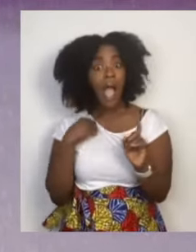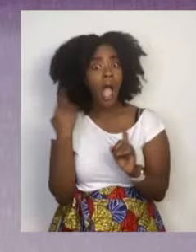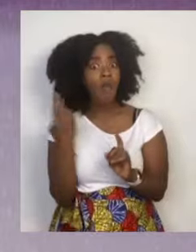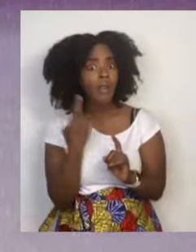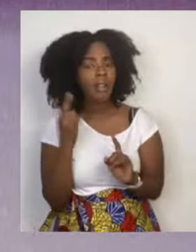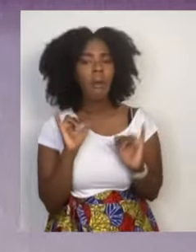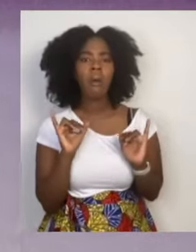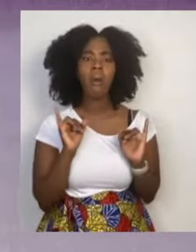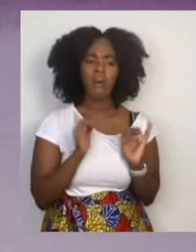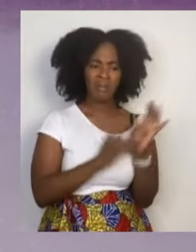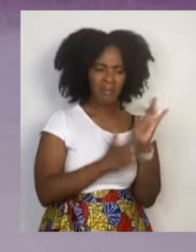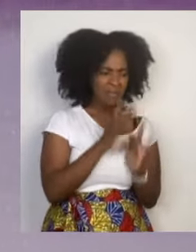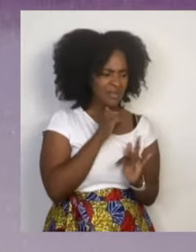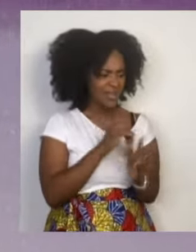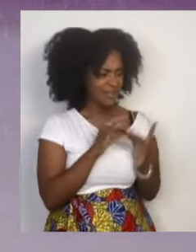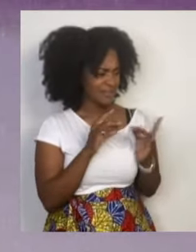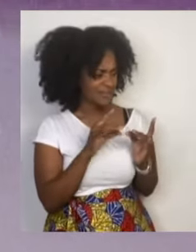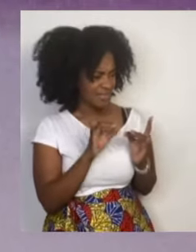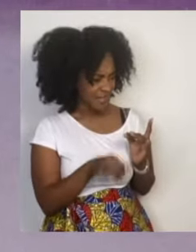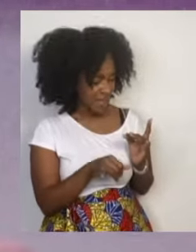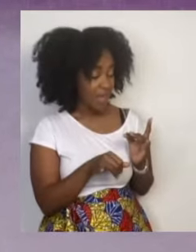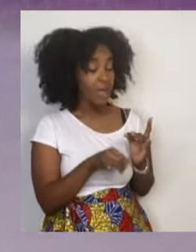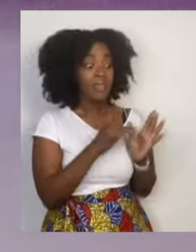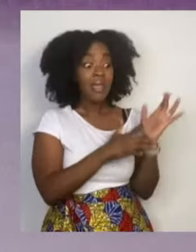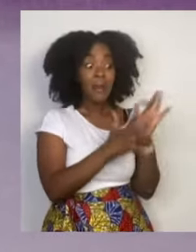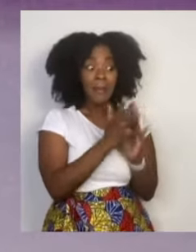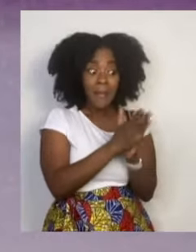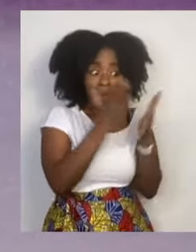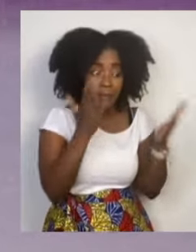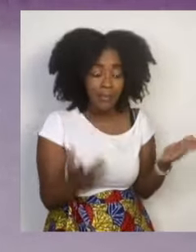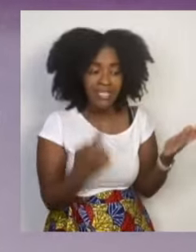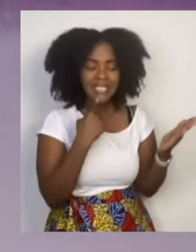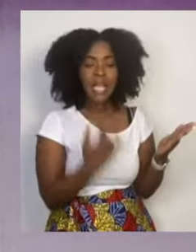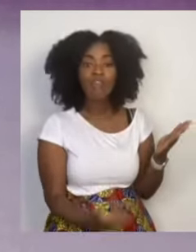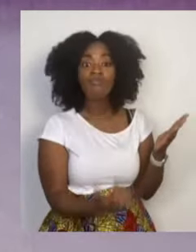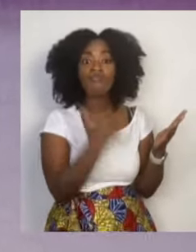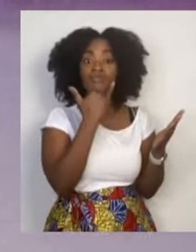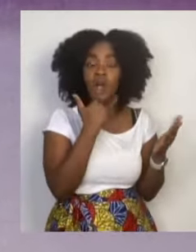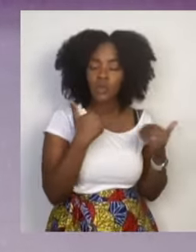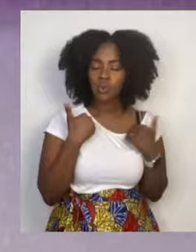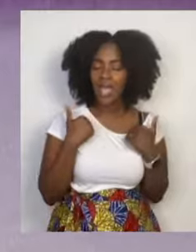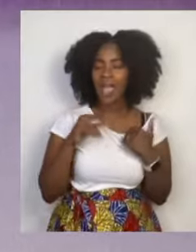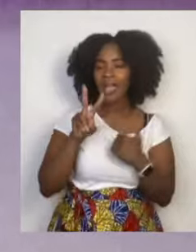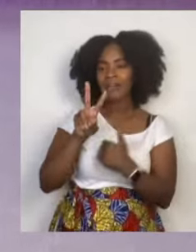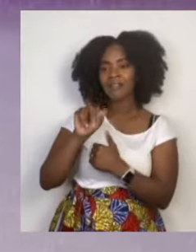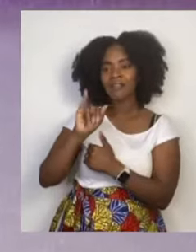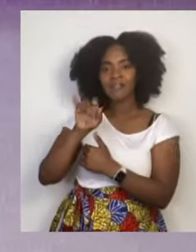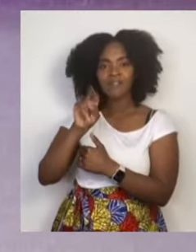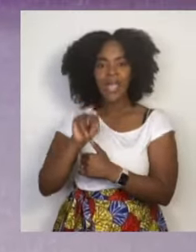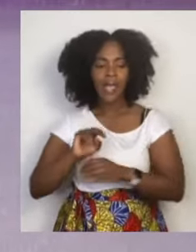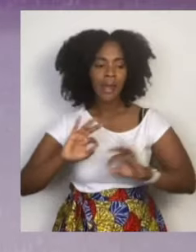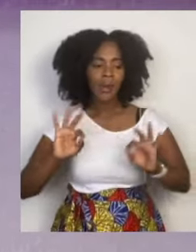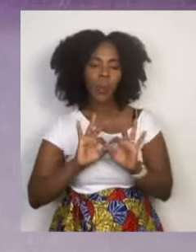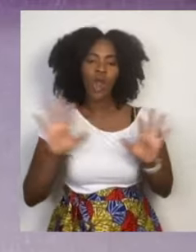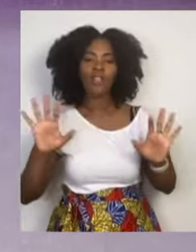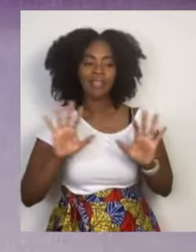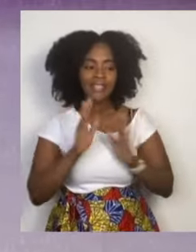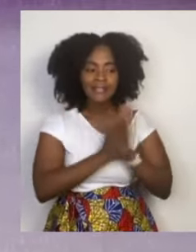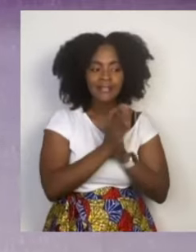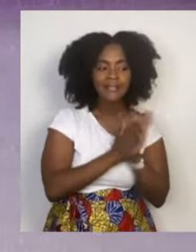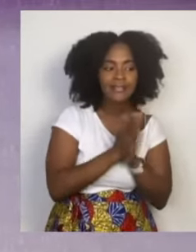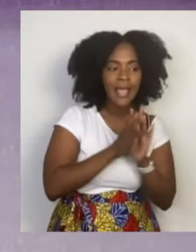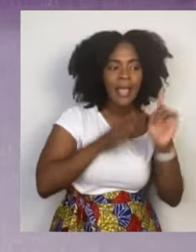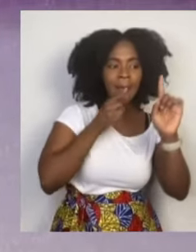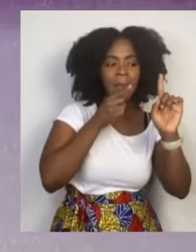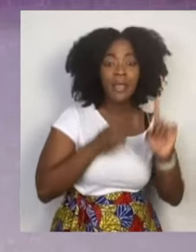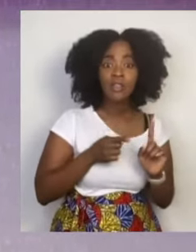The Bible said it's wrong to have vain ambition. You got to have ambition even to want to be a better Christian.